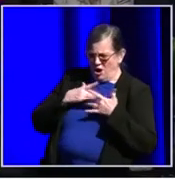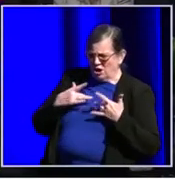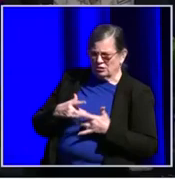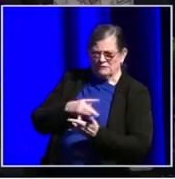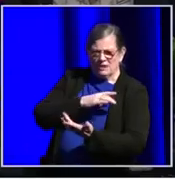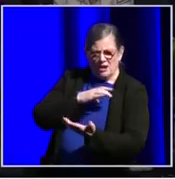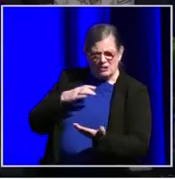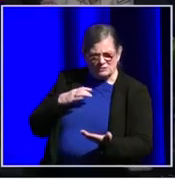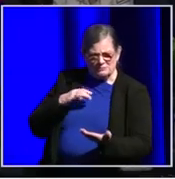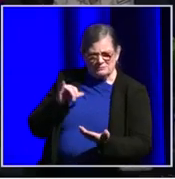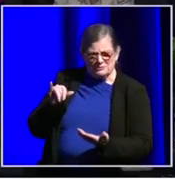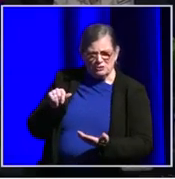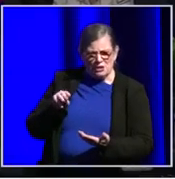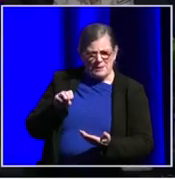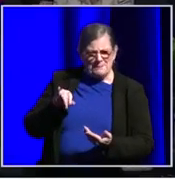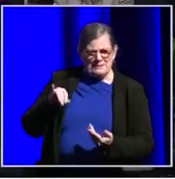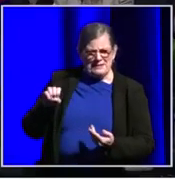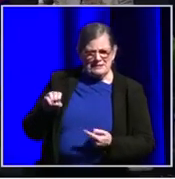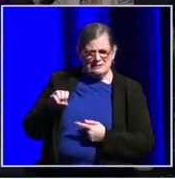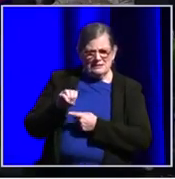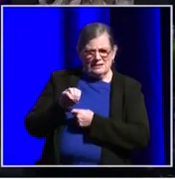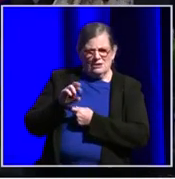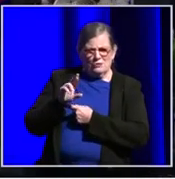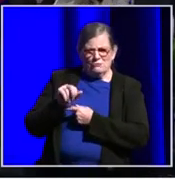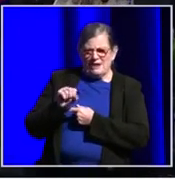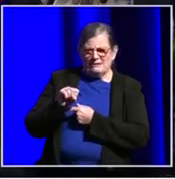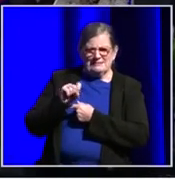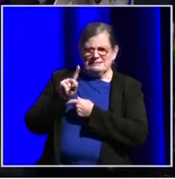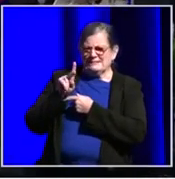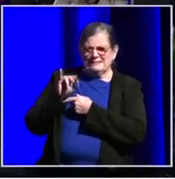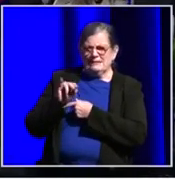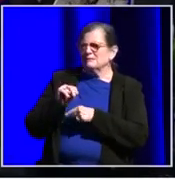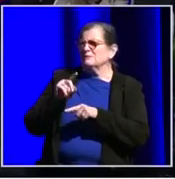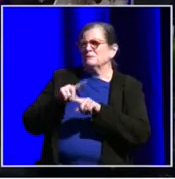Raskin of Maryland, who announced he has cancer.